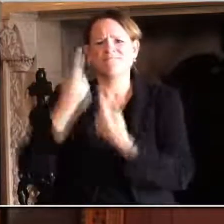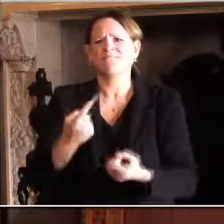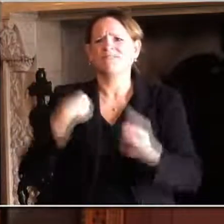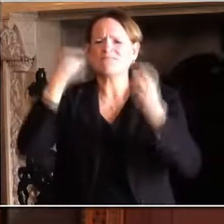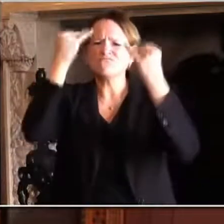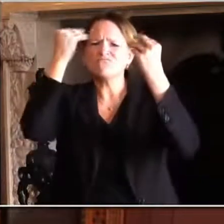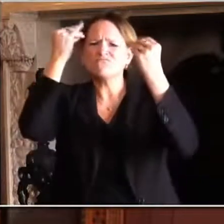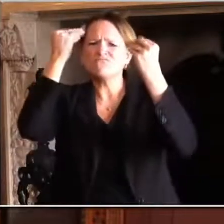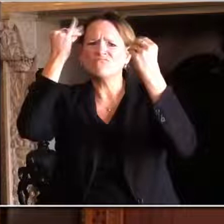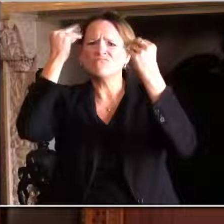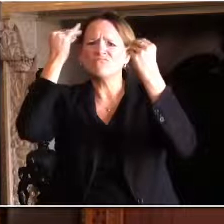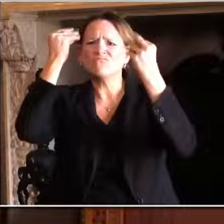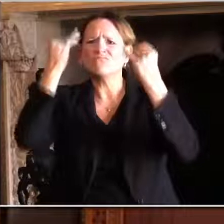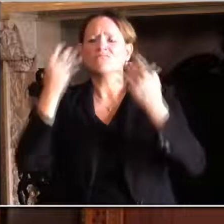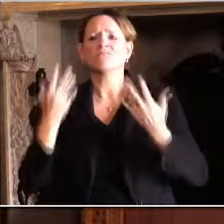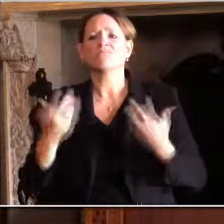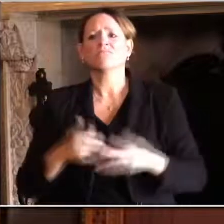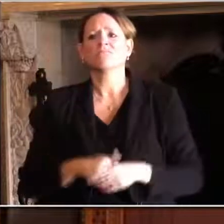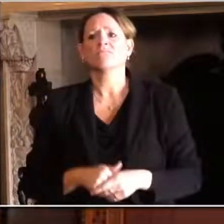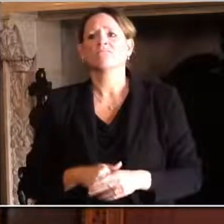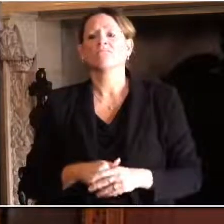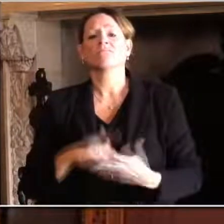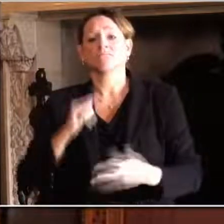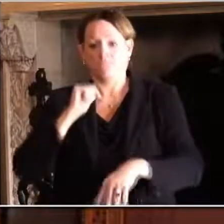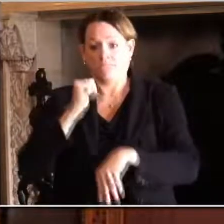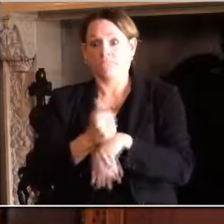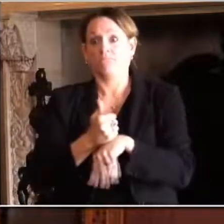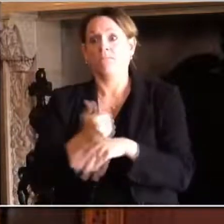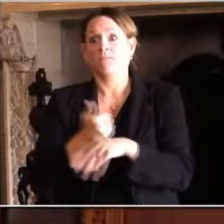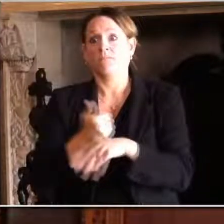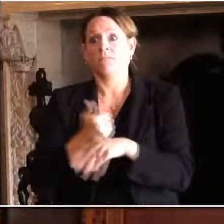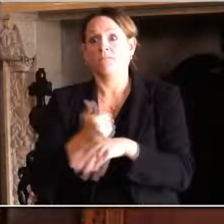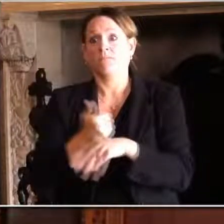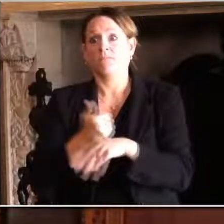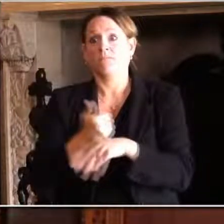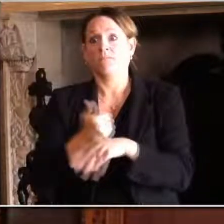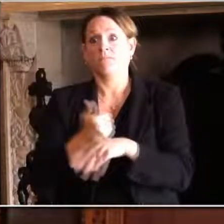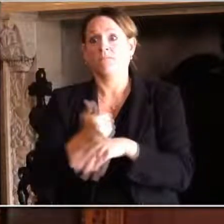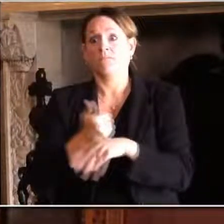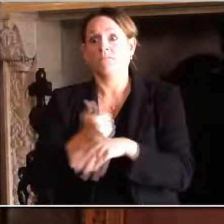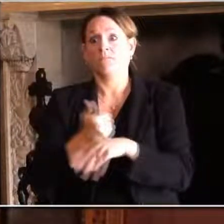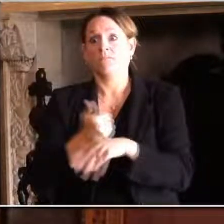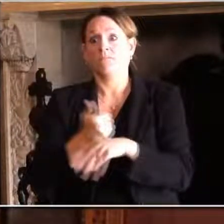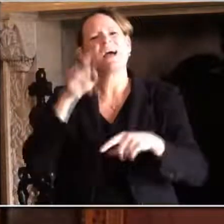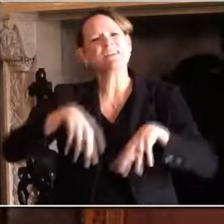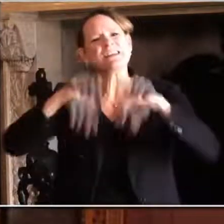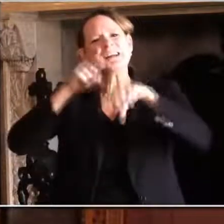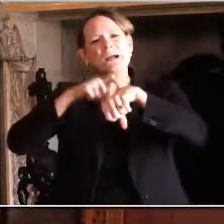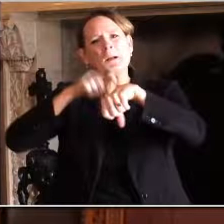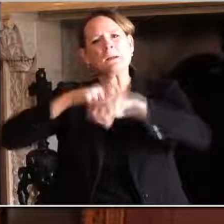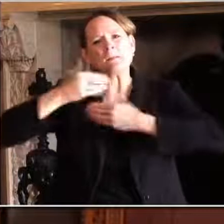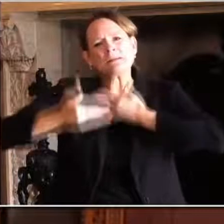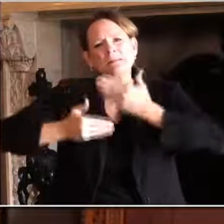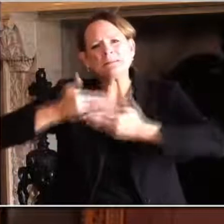happens in 24 hours. And so we've been thinking about it. We've been following the data, and we